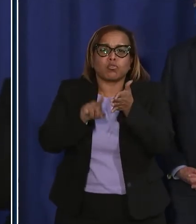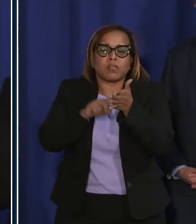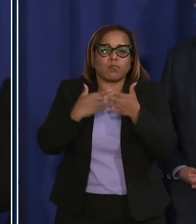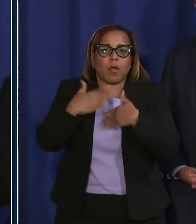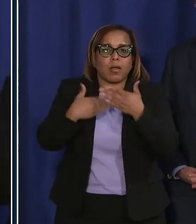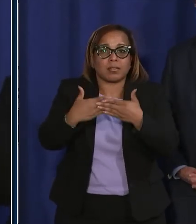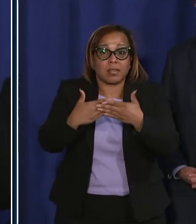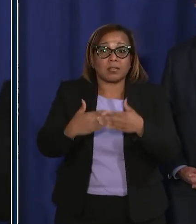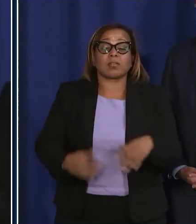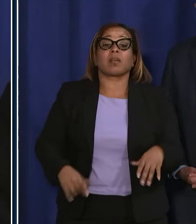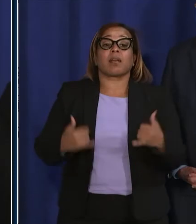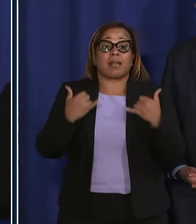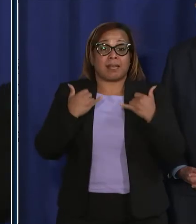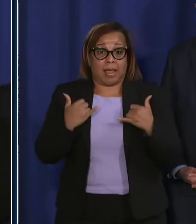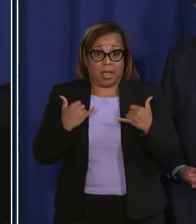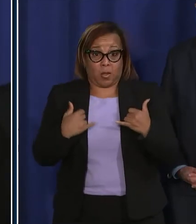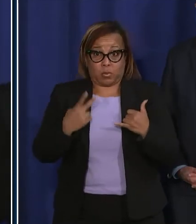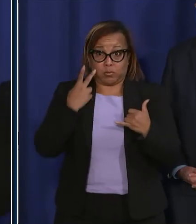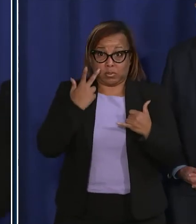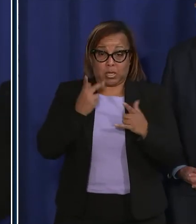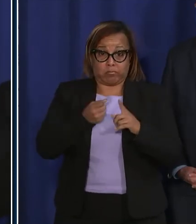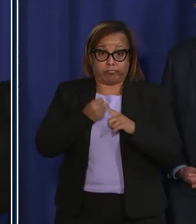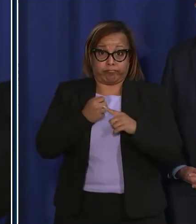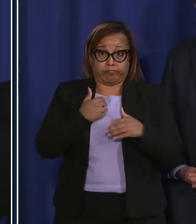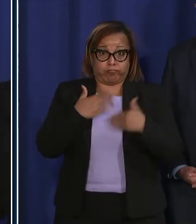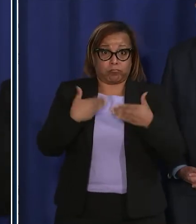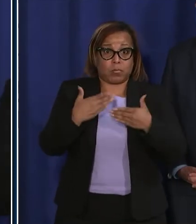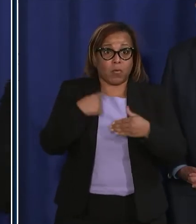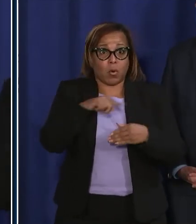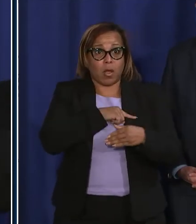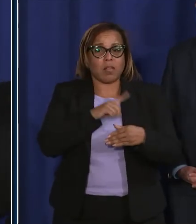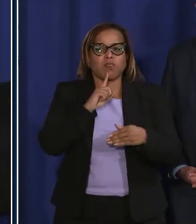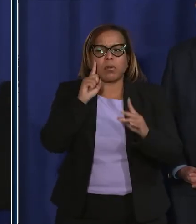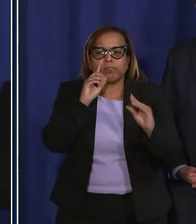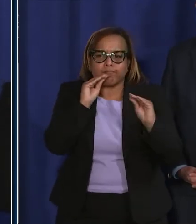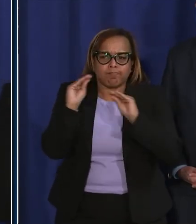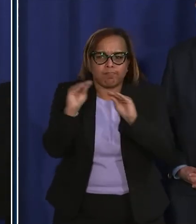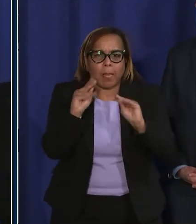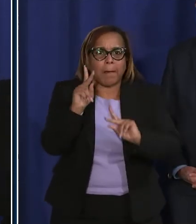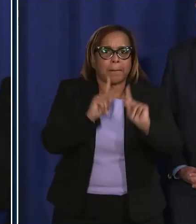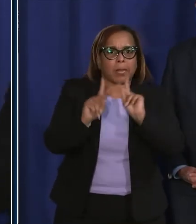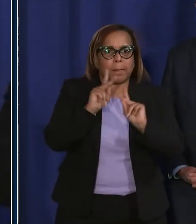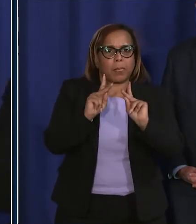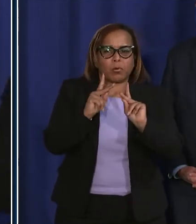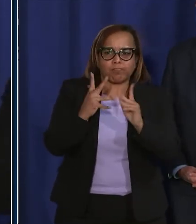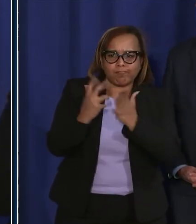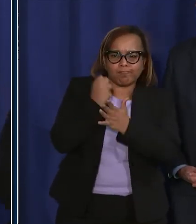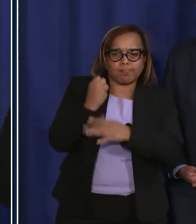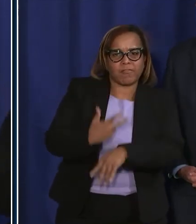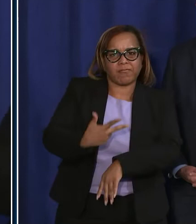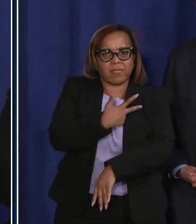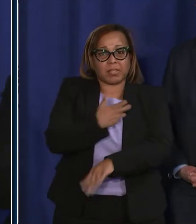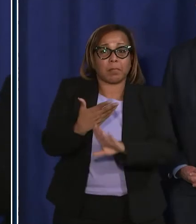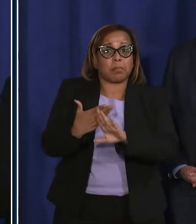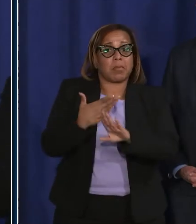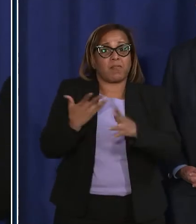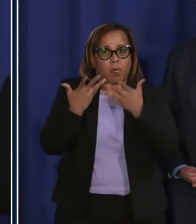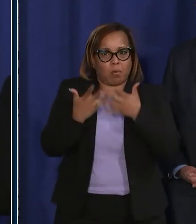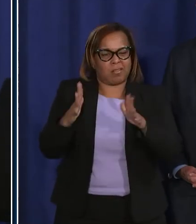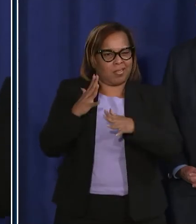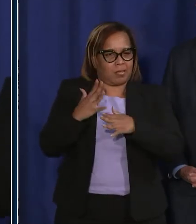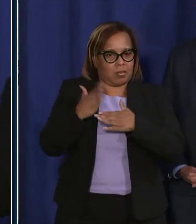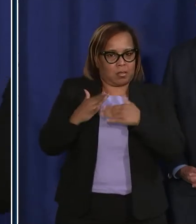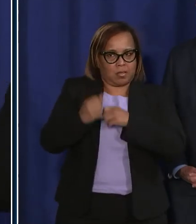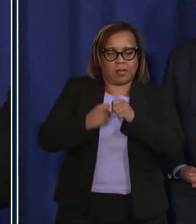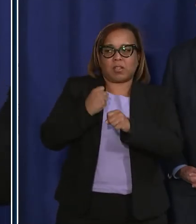the rubber is going to hit the road, obviously, is for us, is educating people to get them vaccinated before year's end.